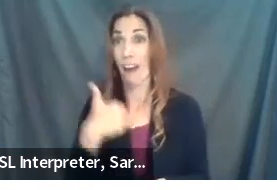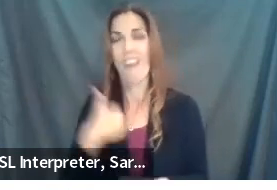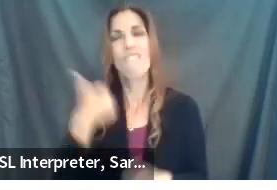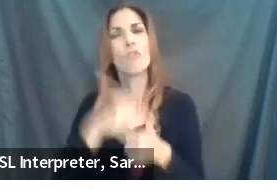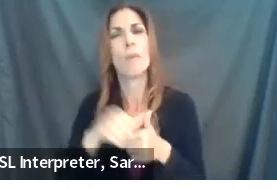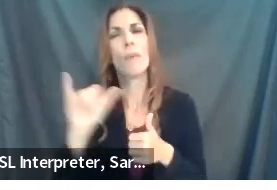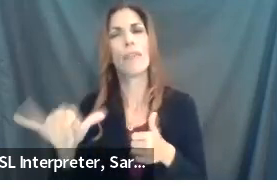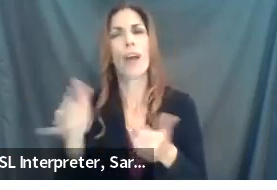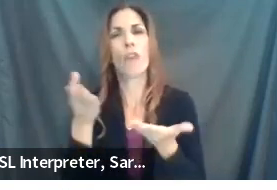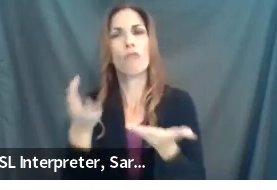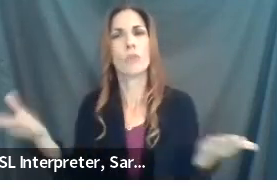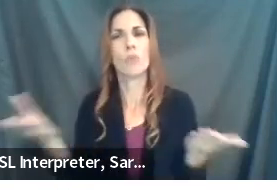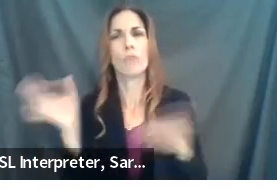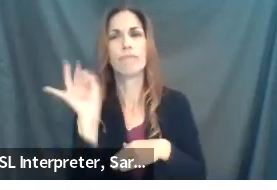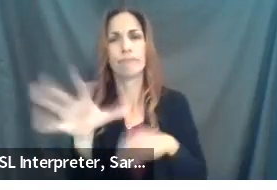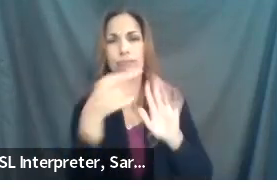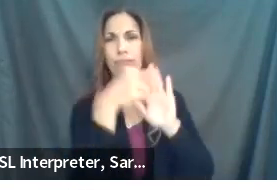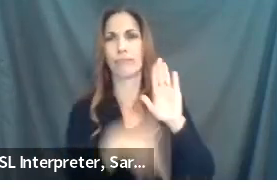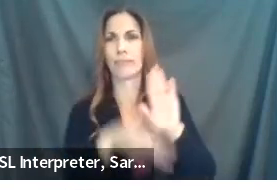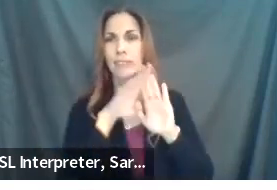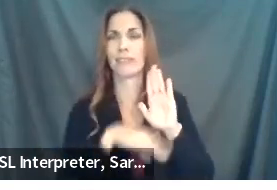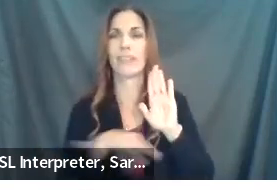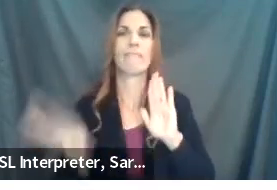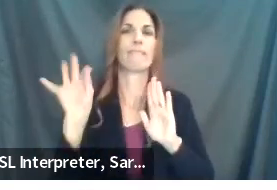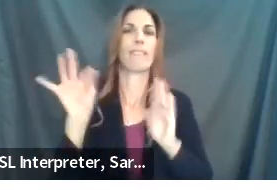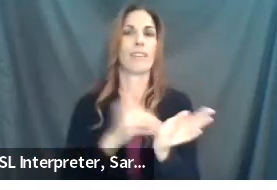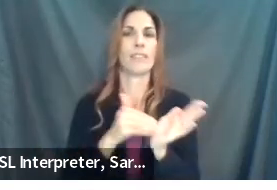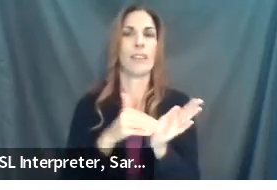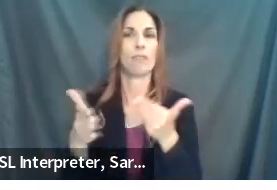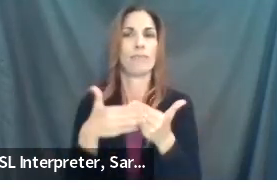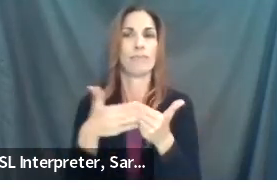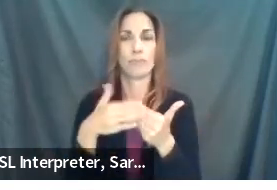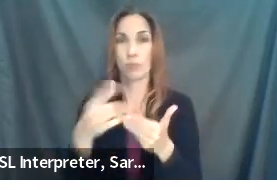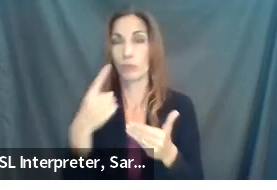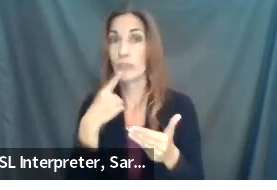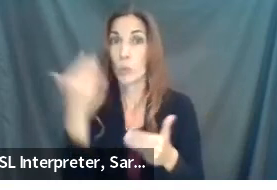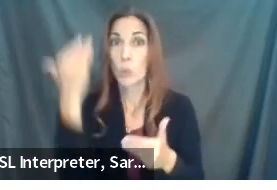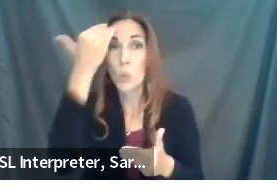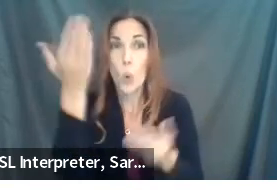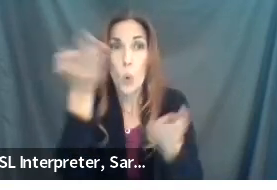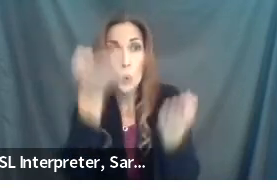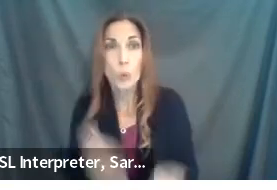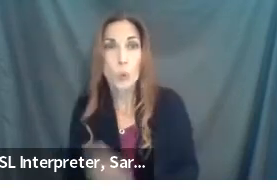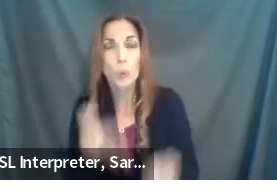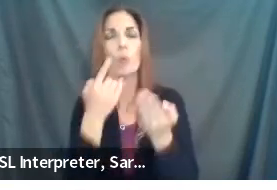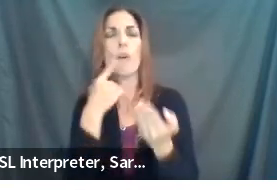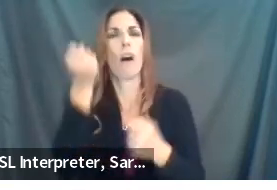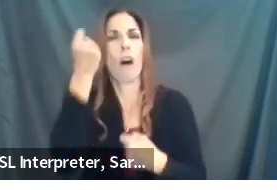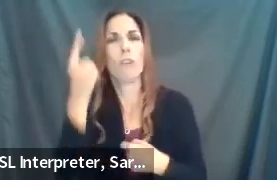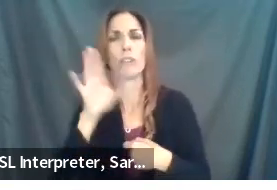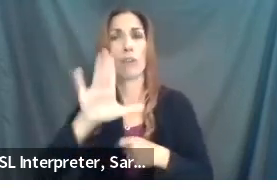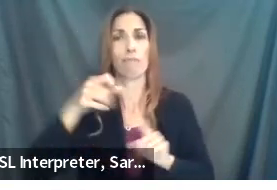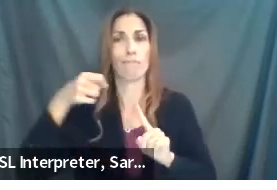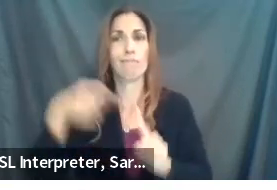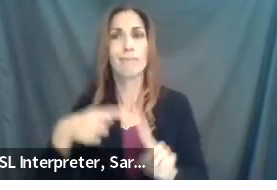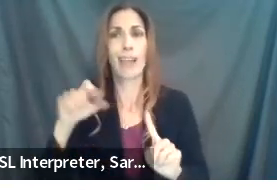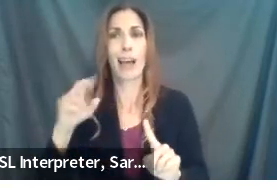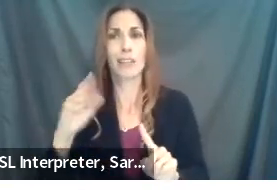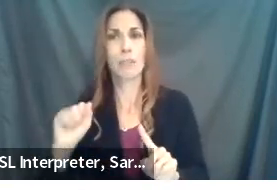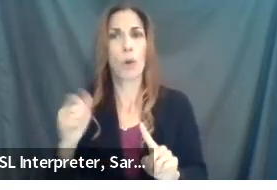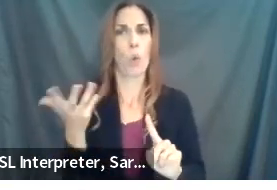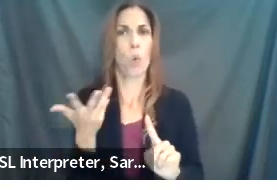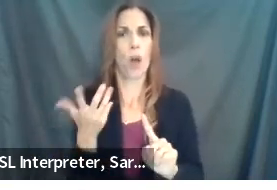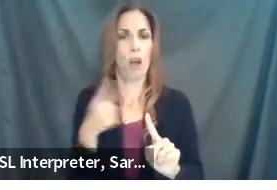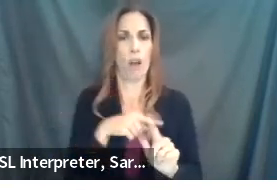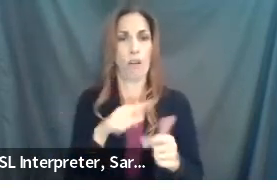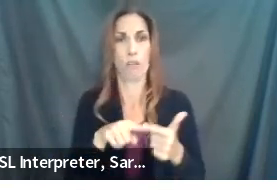email. A doctor or a provider that knows you can help you understand what triggers your asthma and sets it off, how